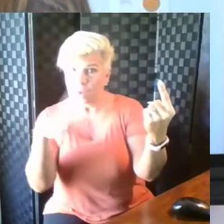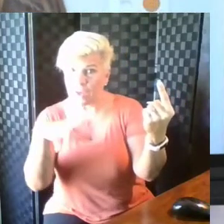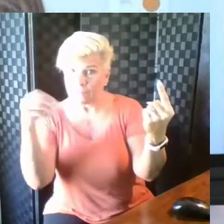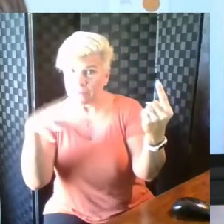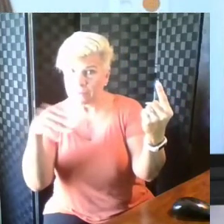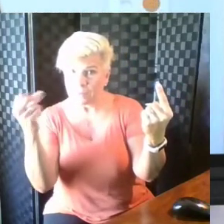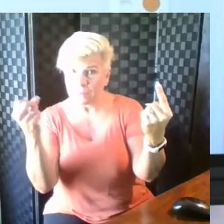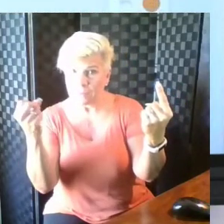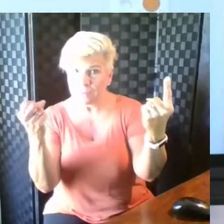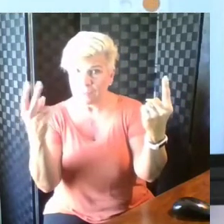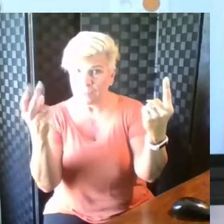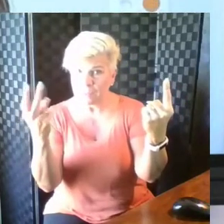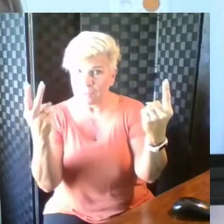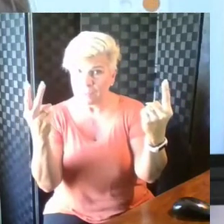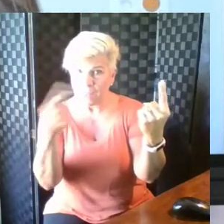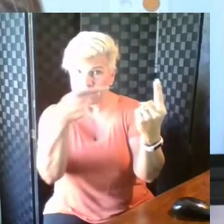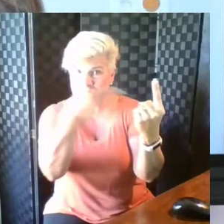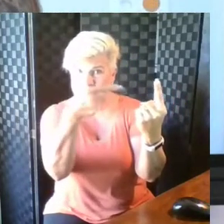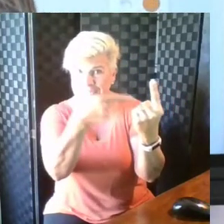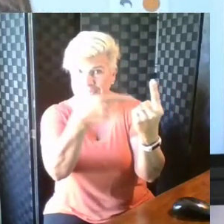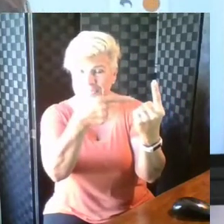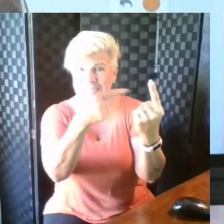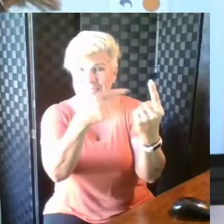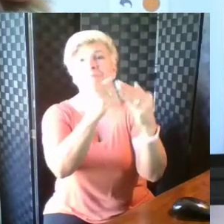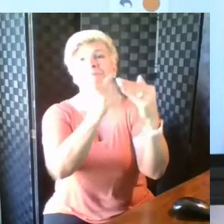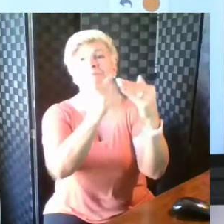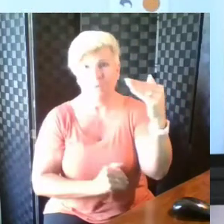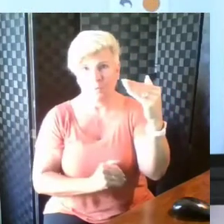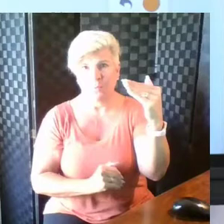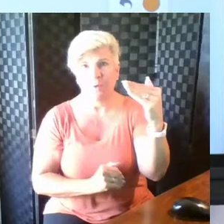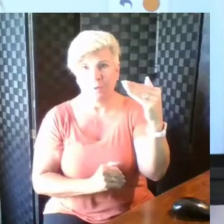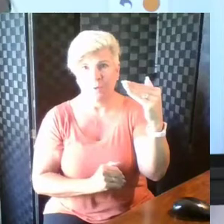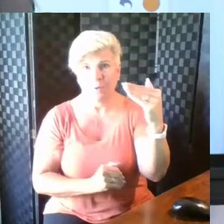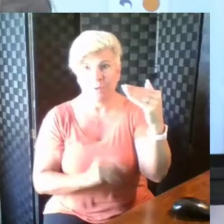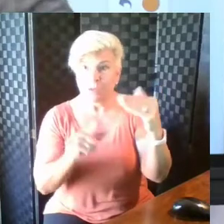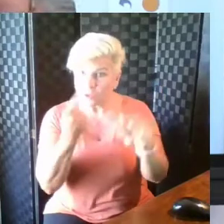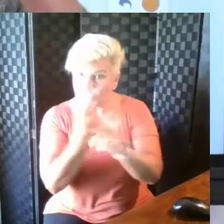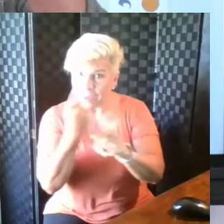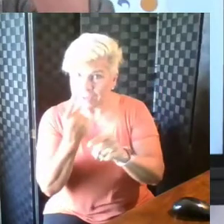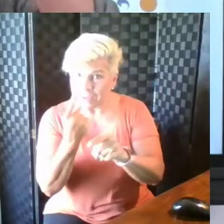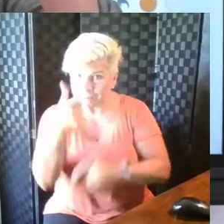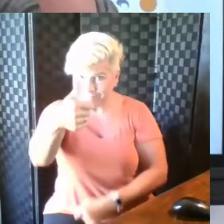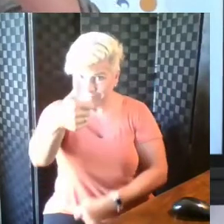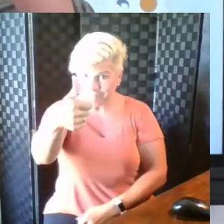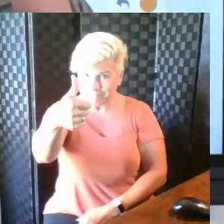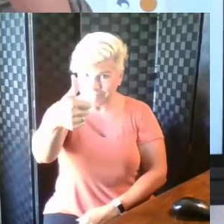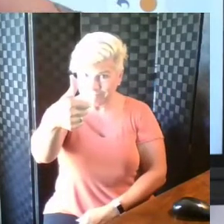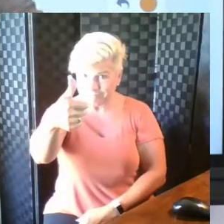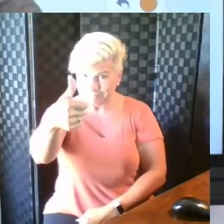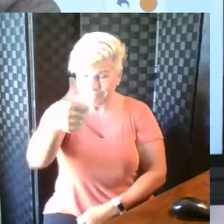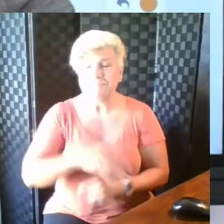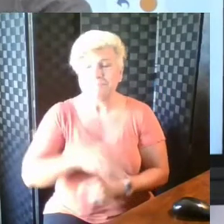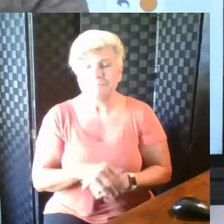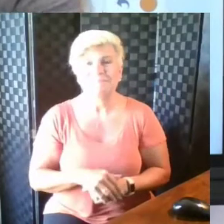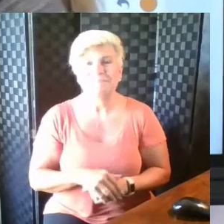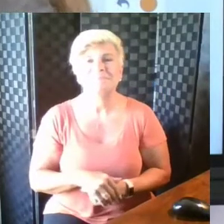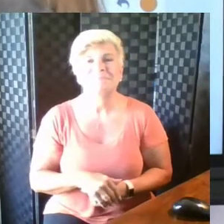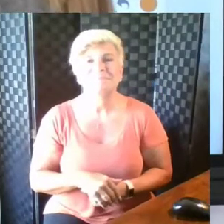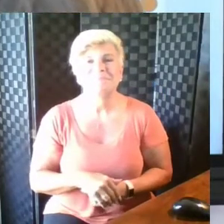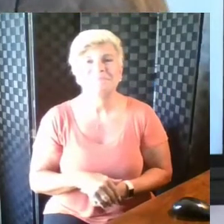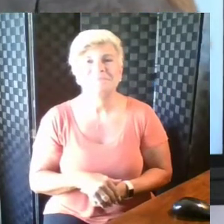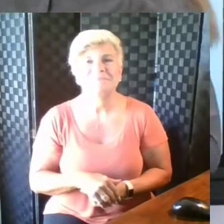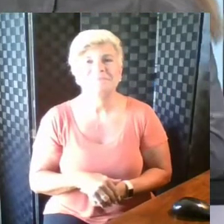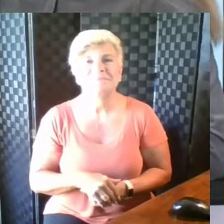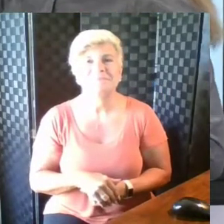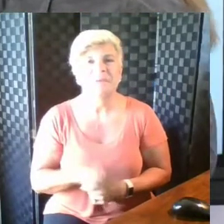here. So the least amount, or the amount with fewer, would be elephants. If you got that at home, give me a big thumbs up. Excellent. All